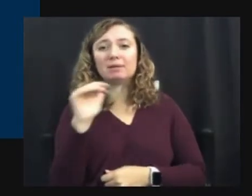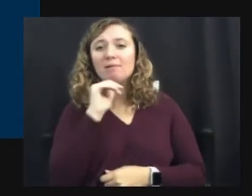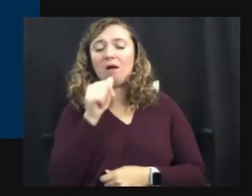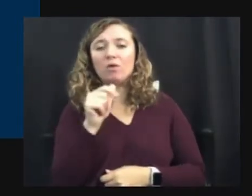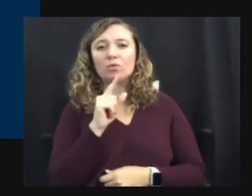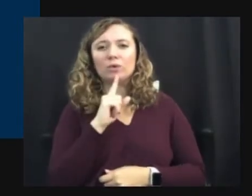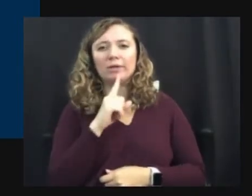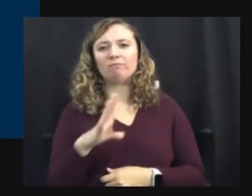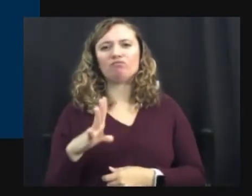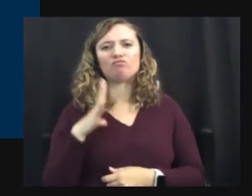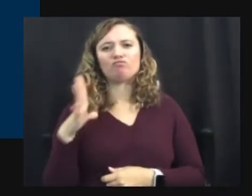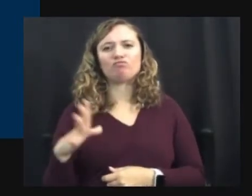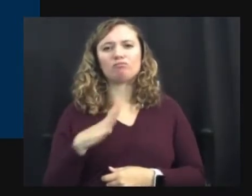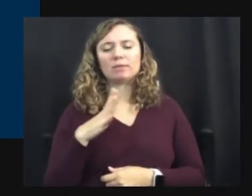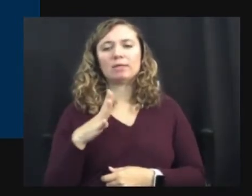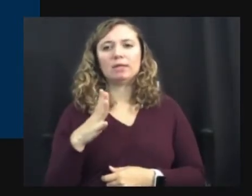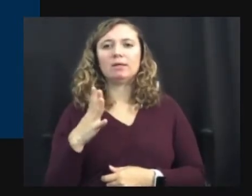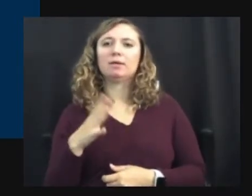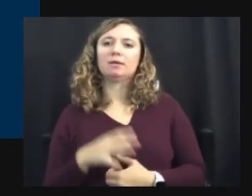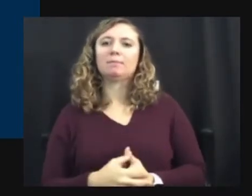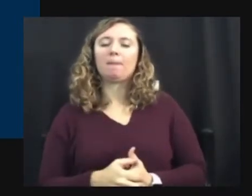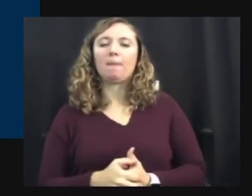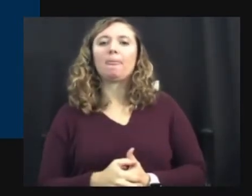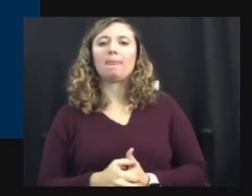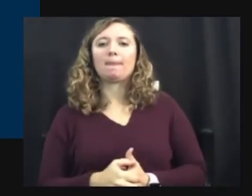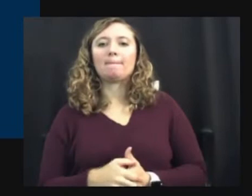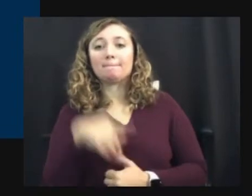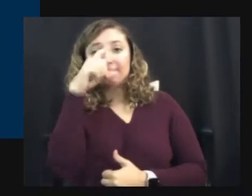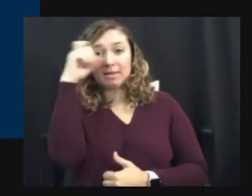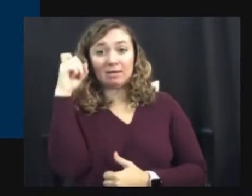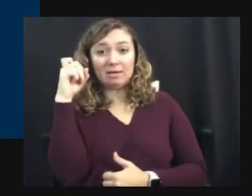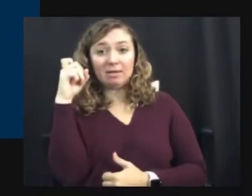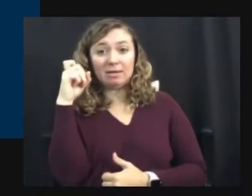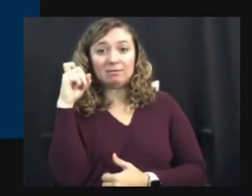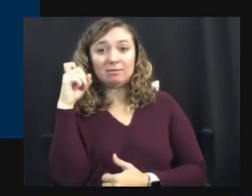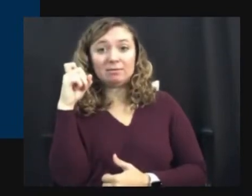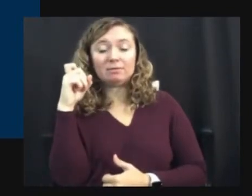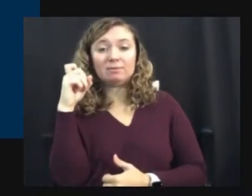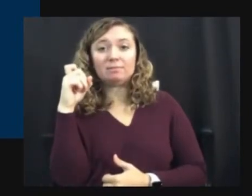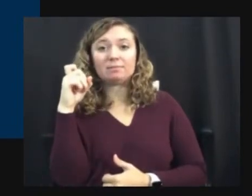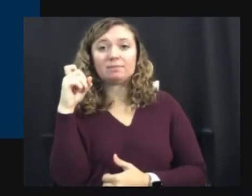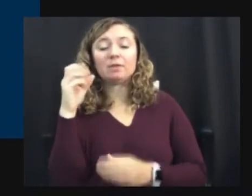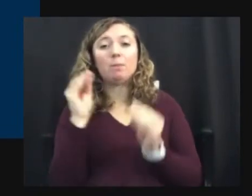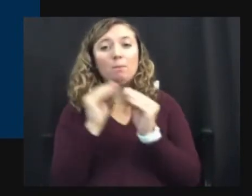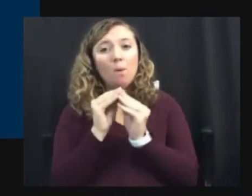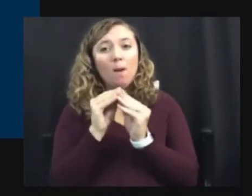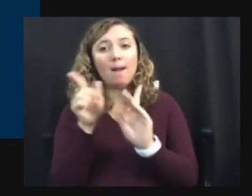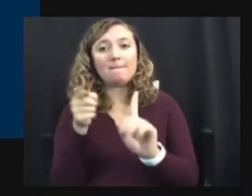than some of the other presentations, because this is more about